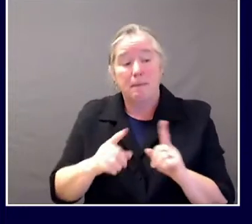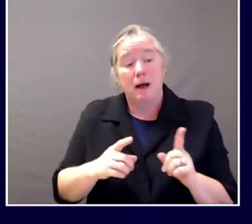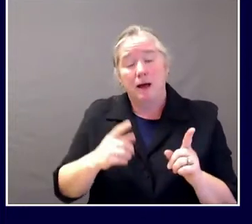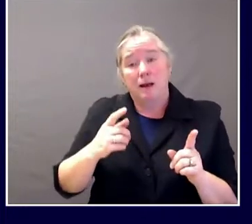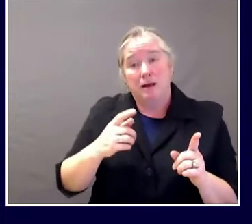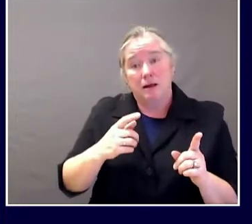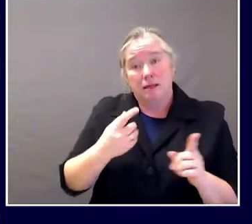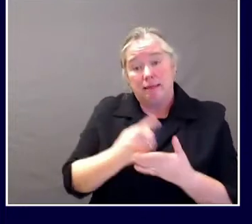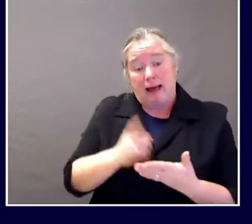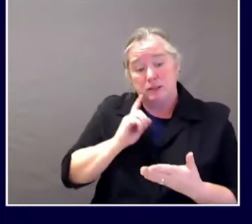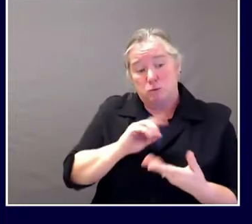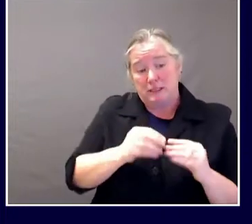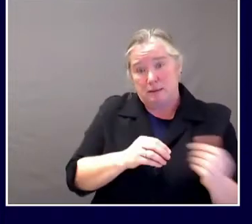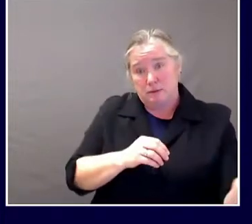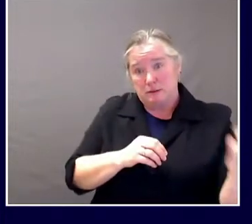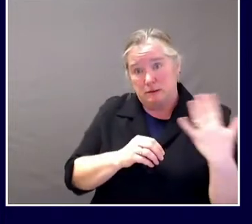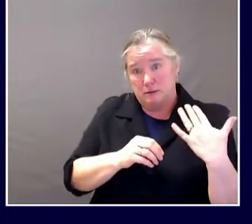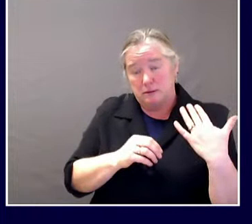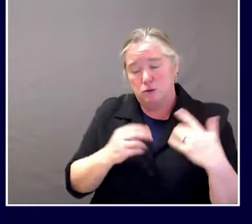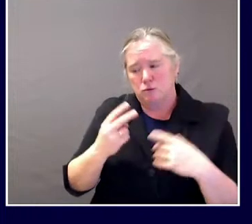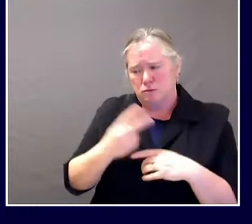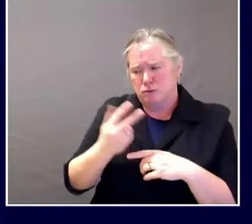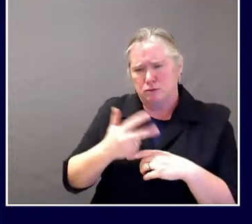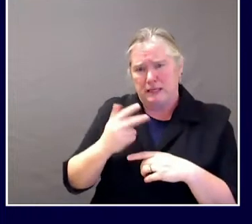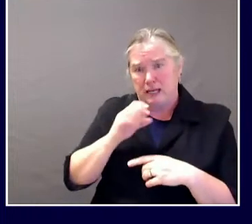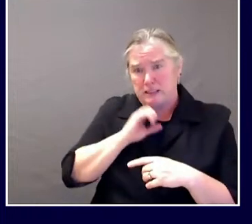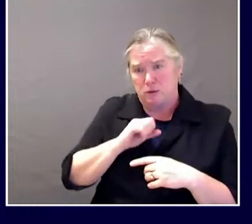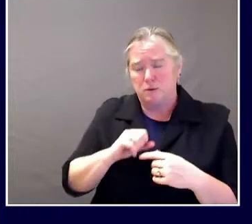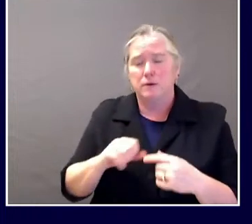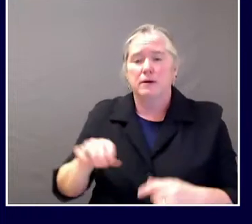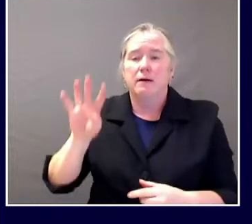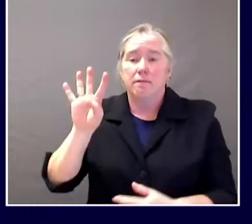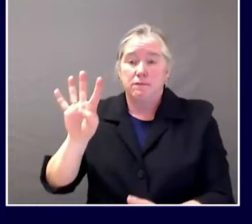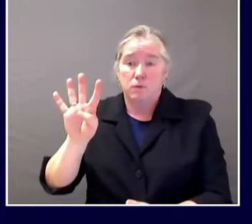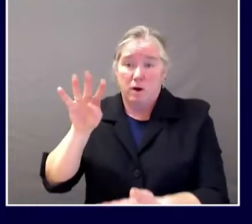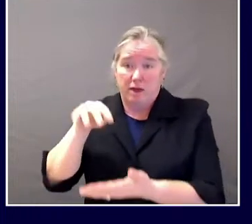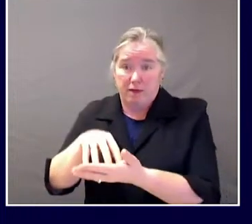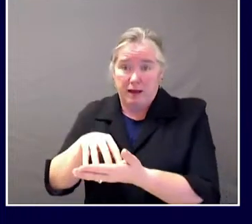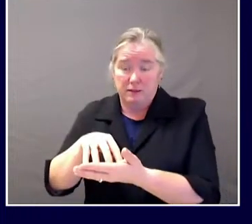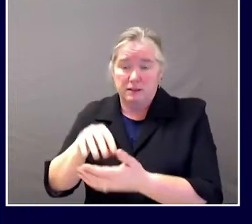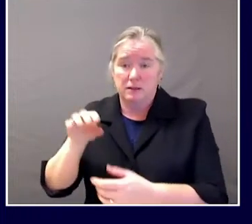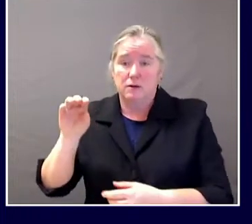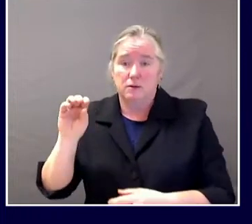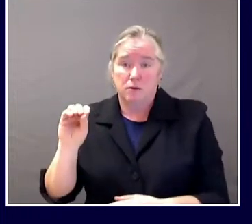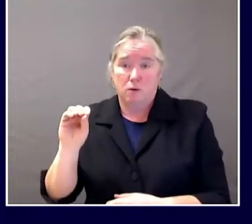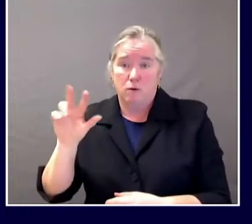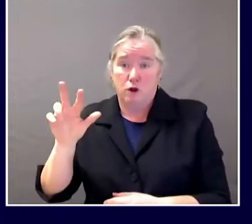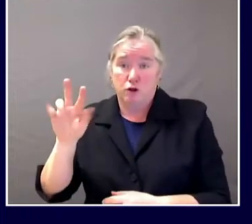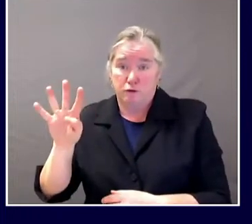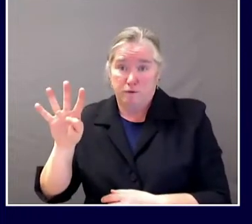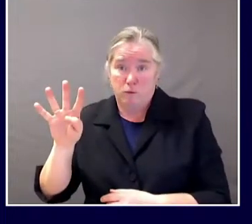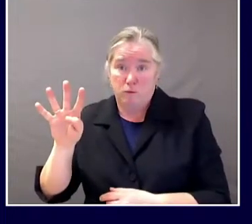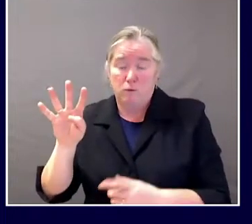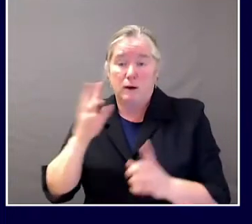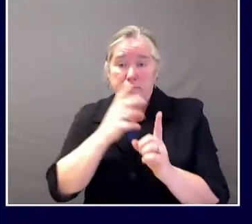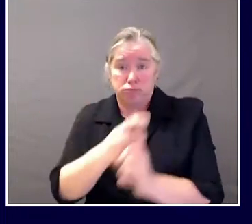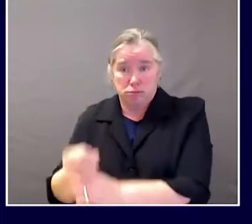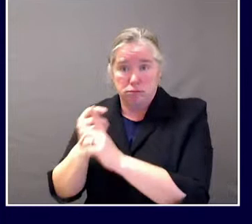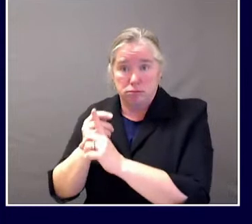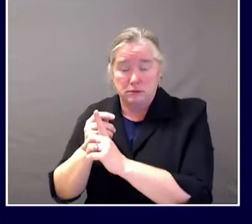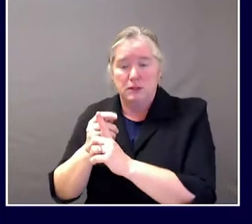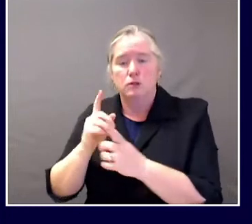of last week, several days old, is that there have been 4,034 doses administered